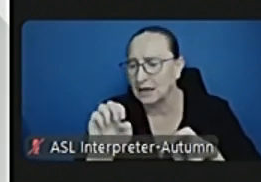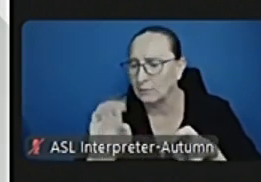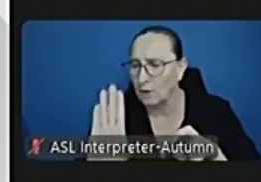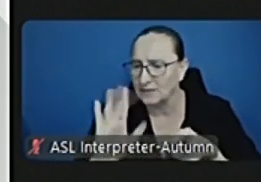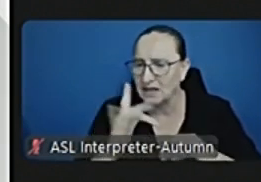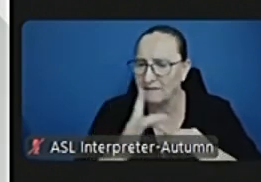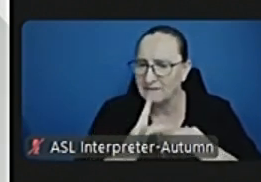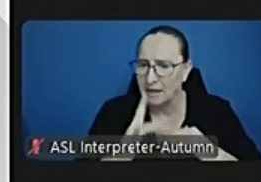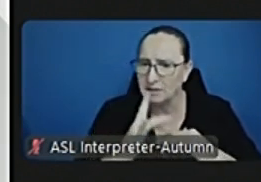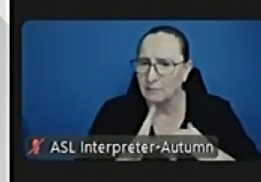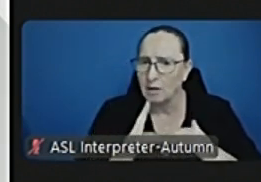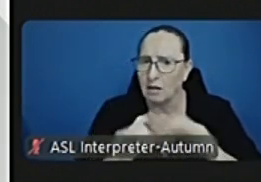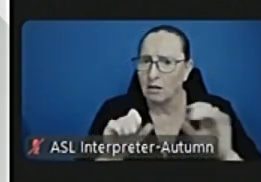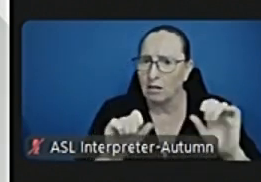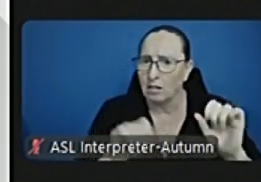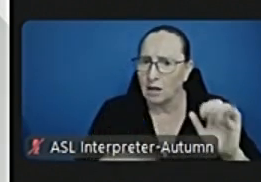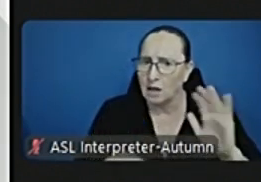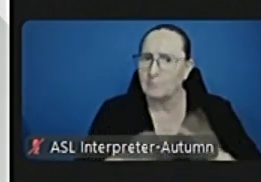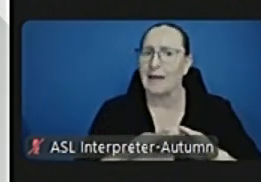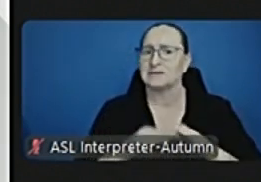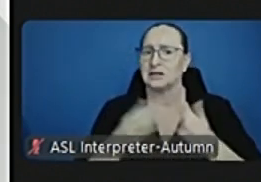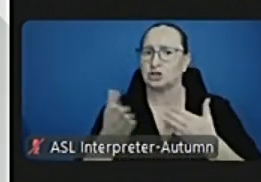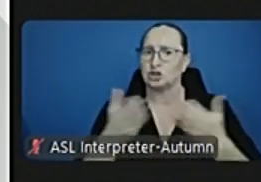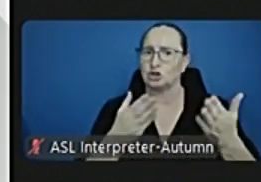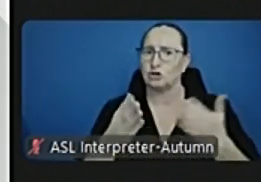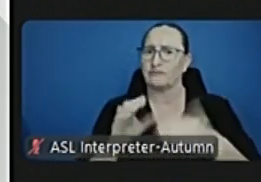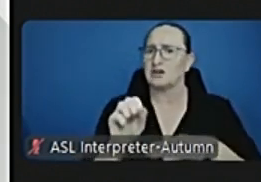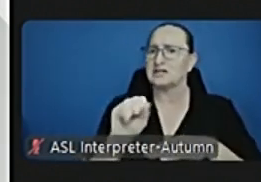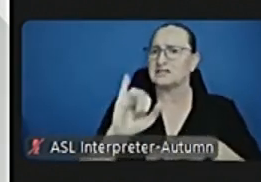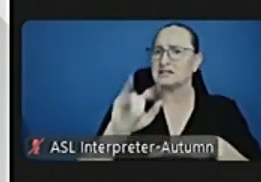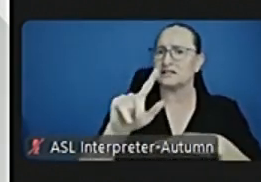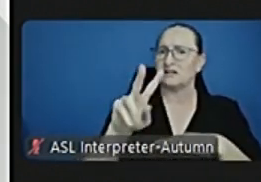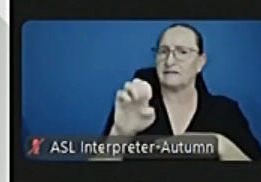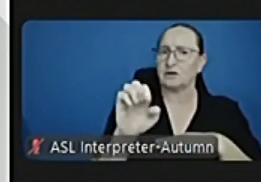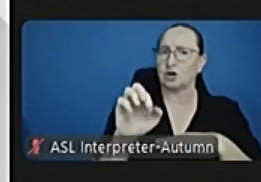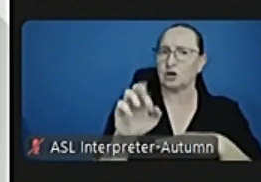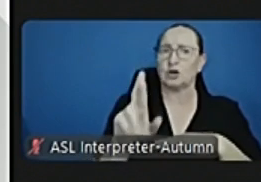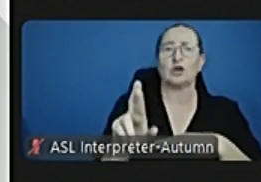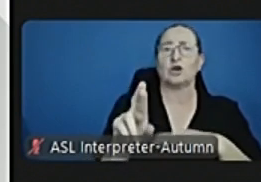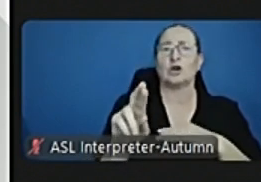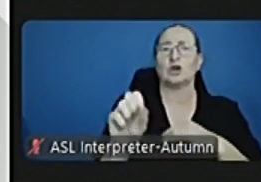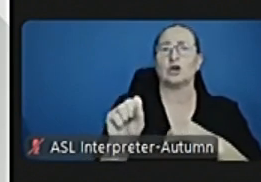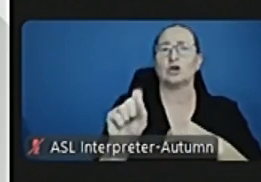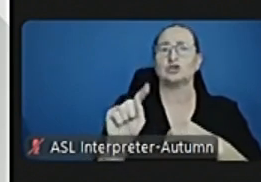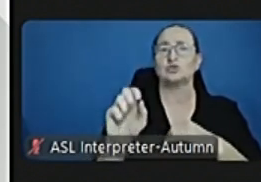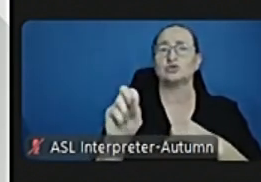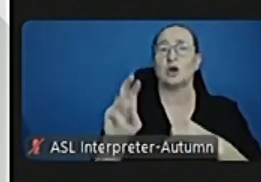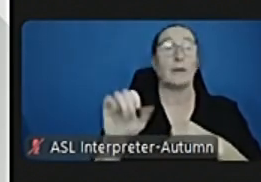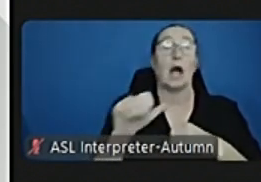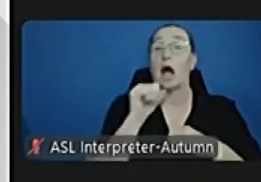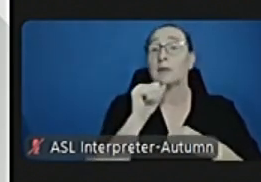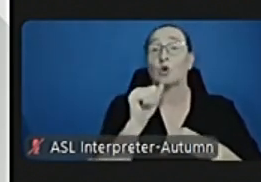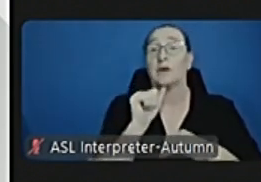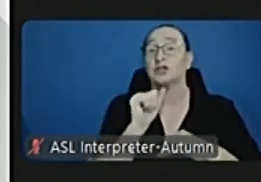available capacity to serve the silver tsunami in the next 15 years? I'm going to defer that, Gina. Help me out